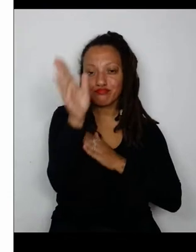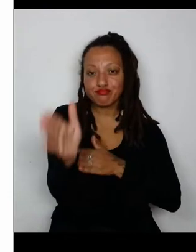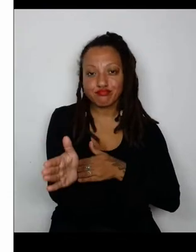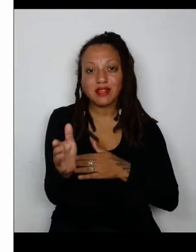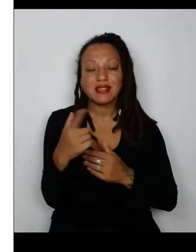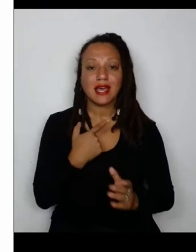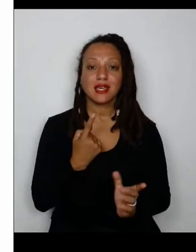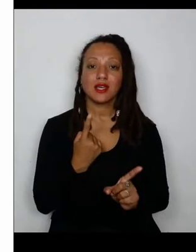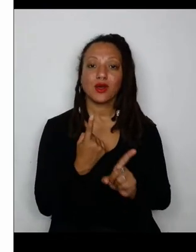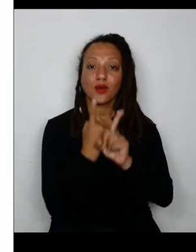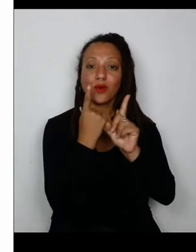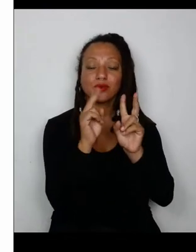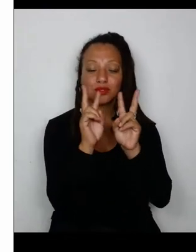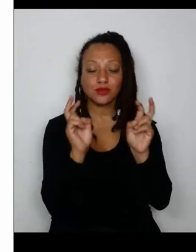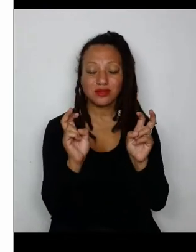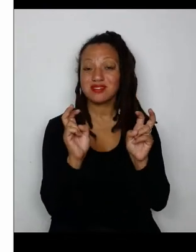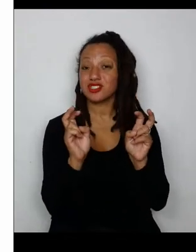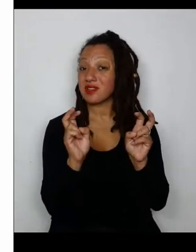thank you